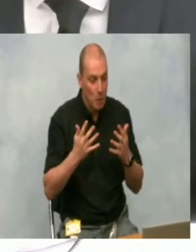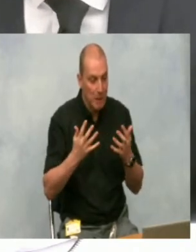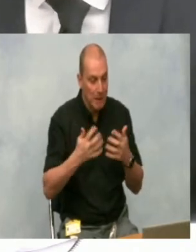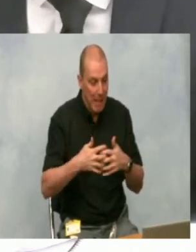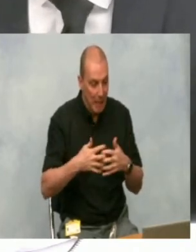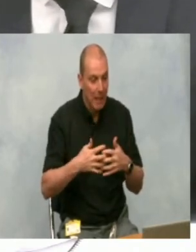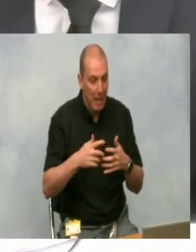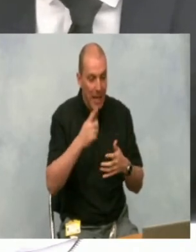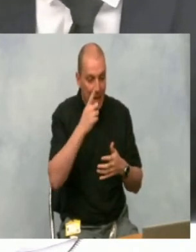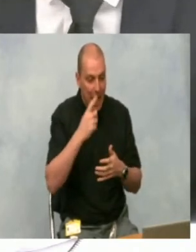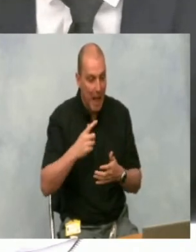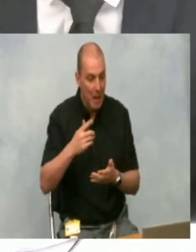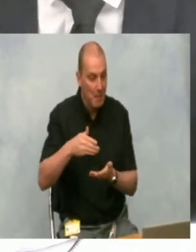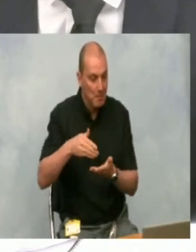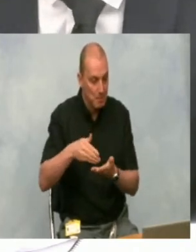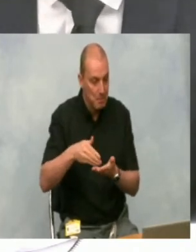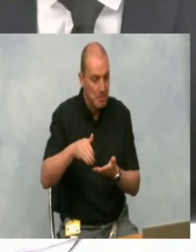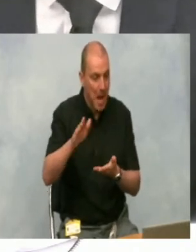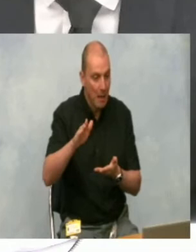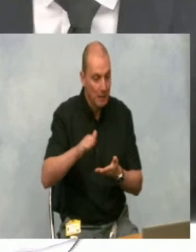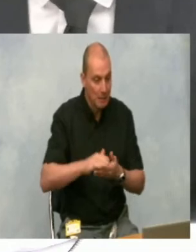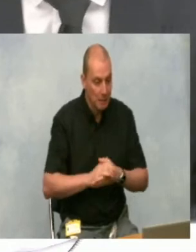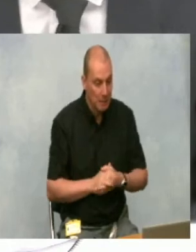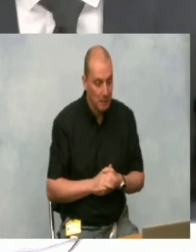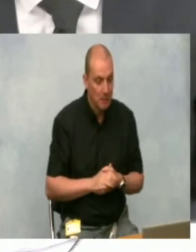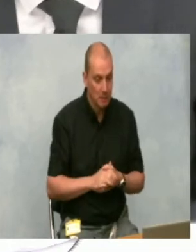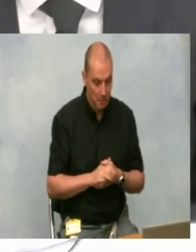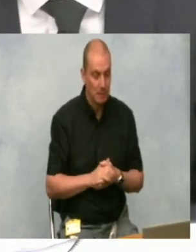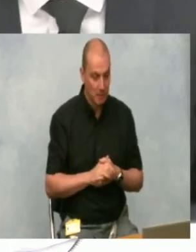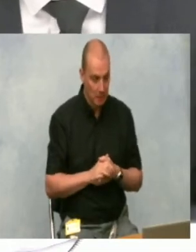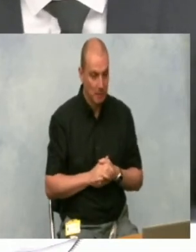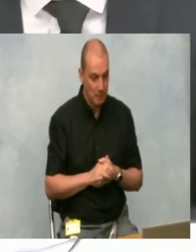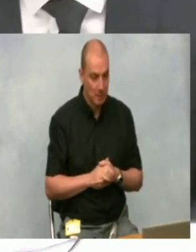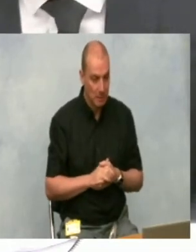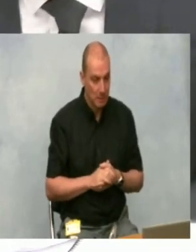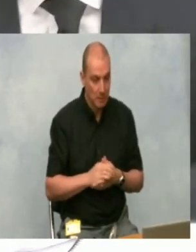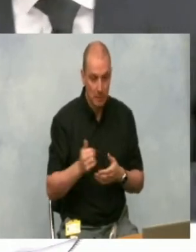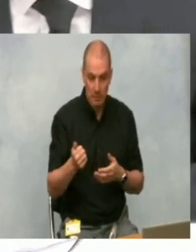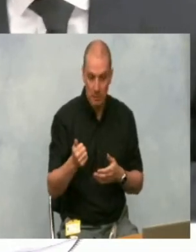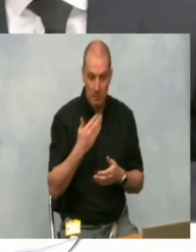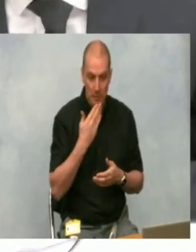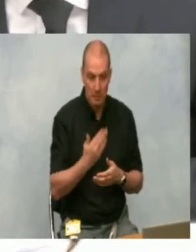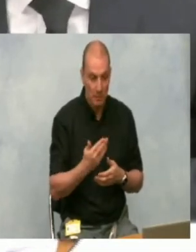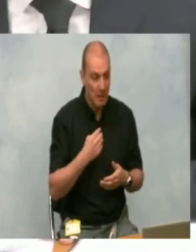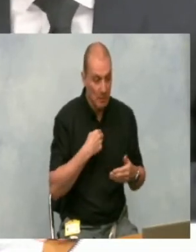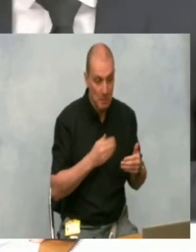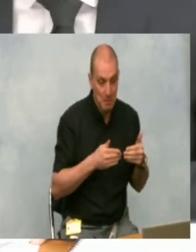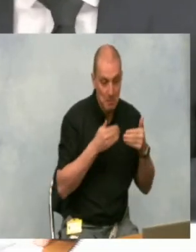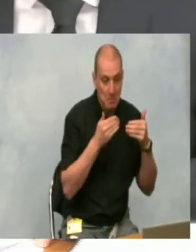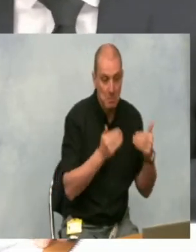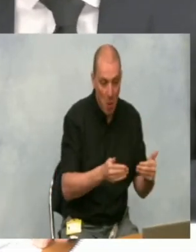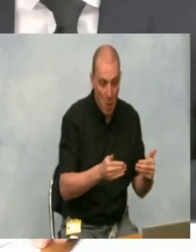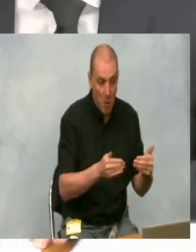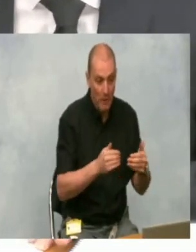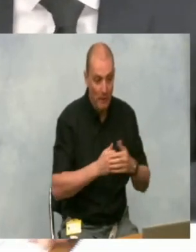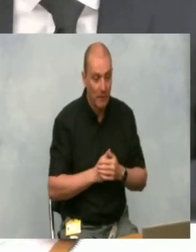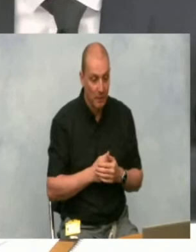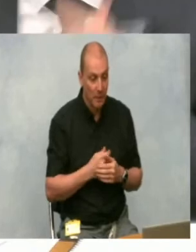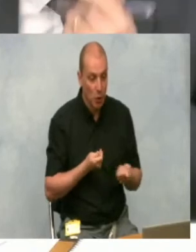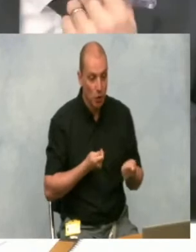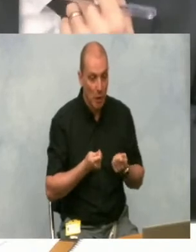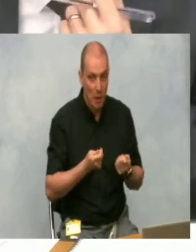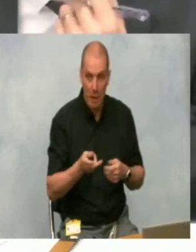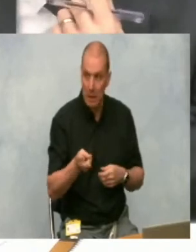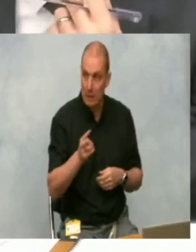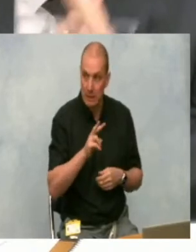mark it in the normal surplus property manner. Thank you. Thanks, Jerry. So I'll move that recommendation. I'll